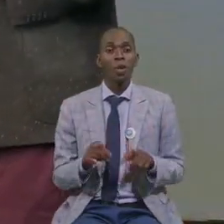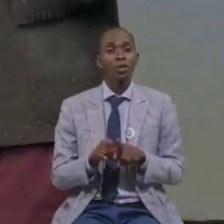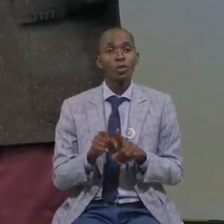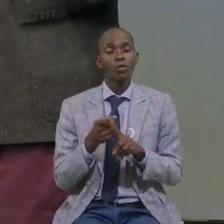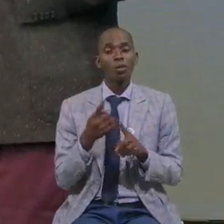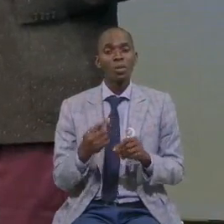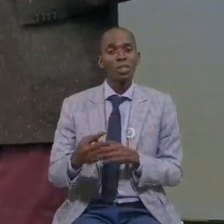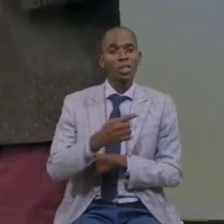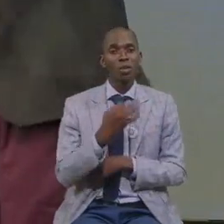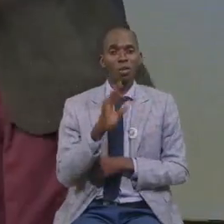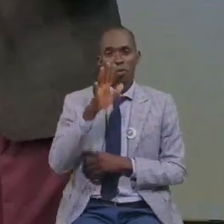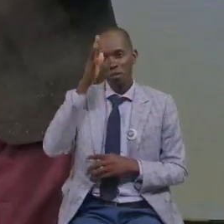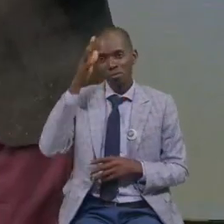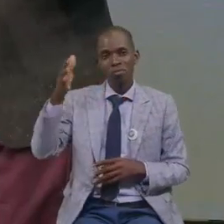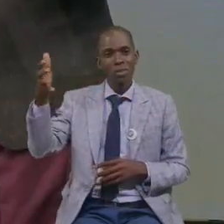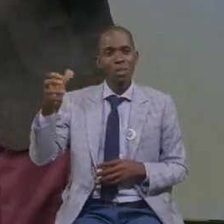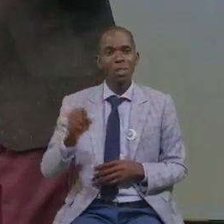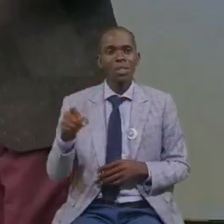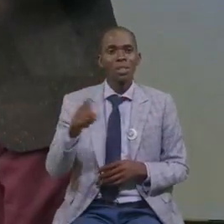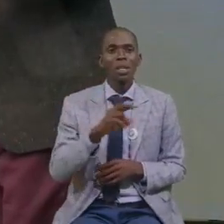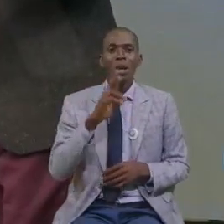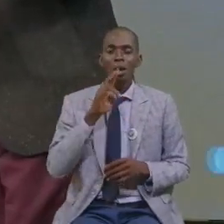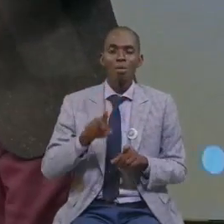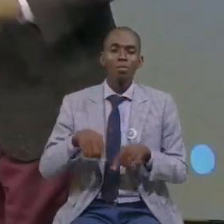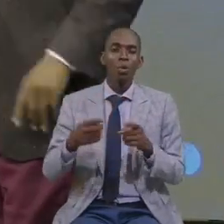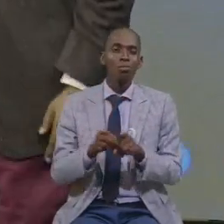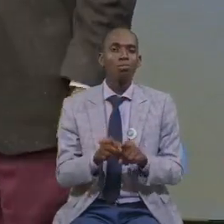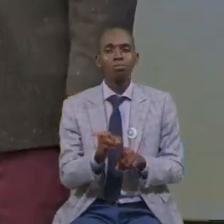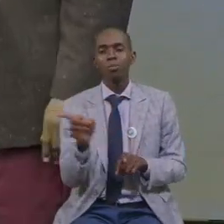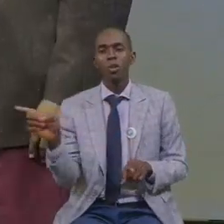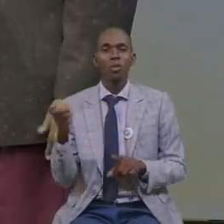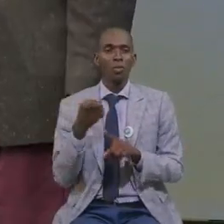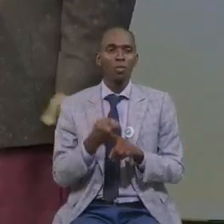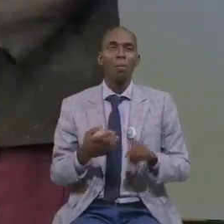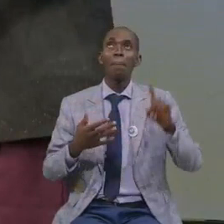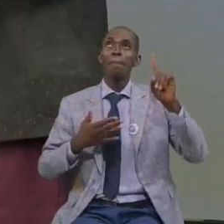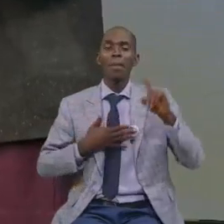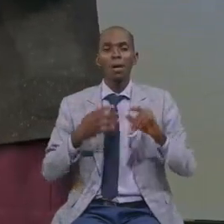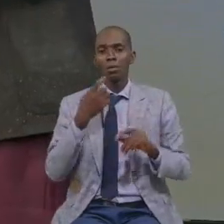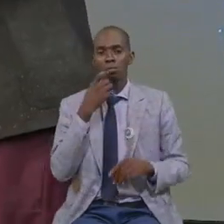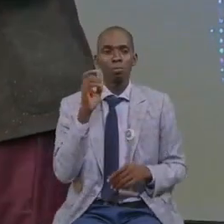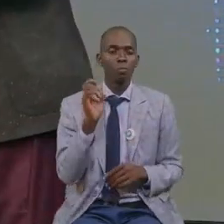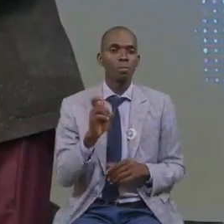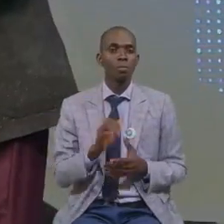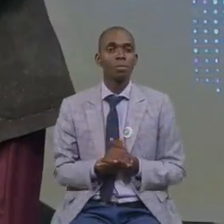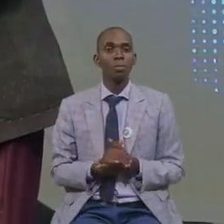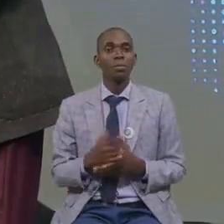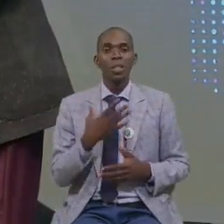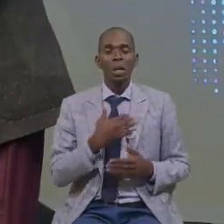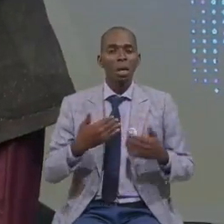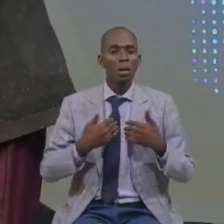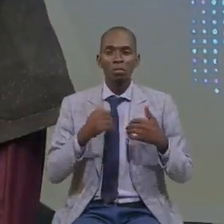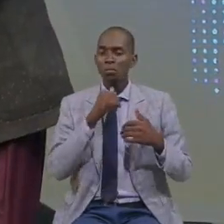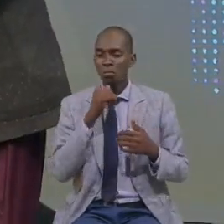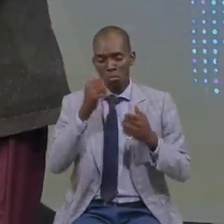of your fathers, ye are gone away from mine ordinances and have not